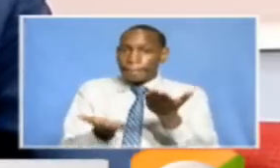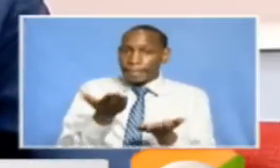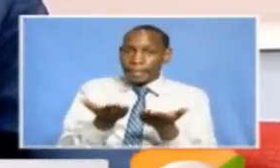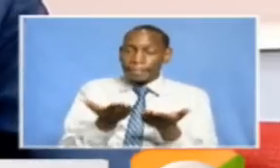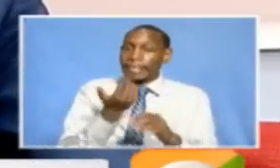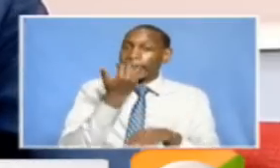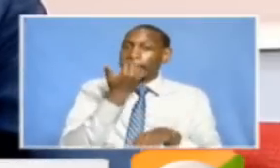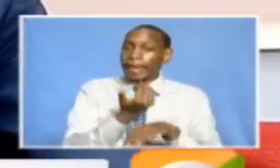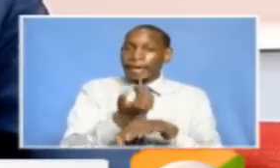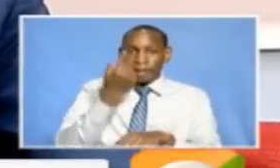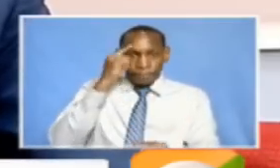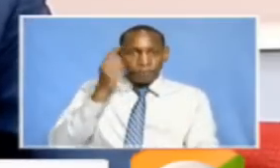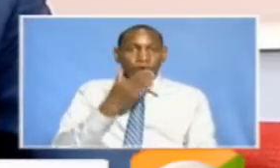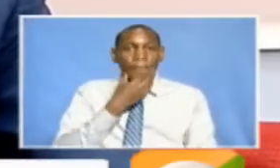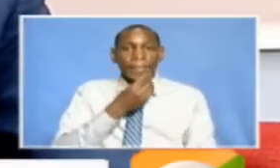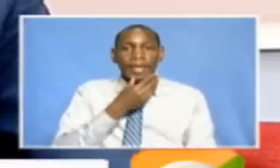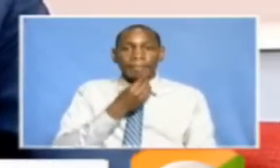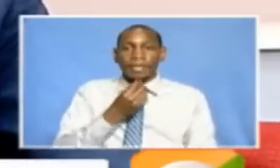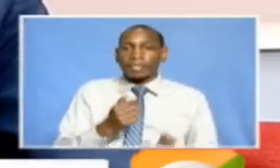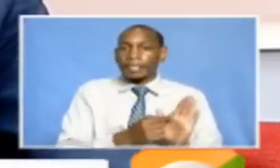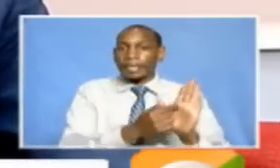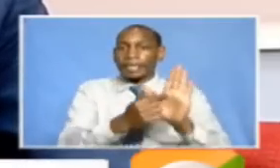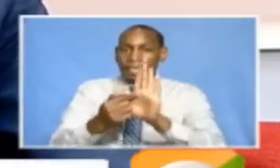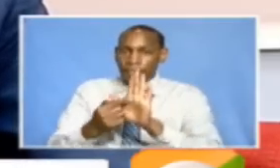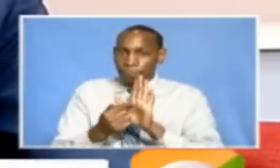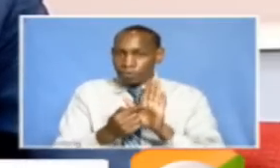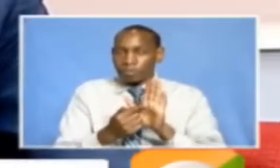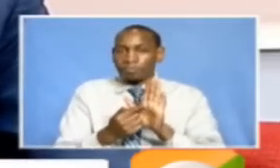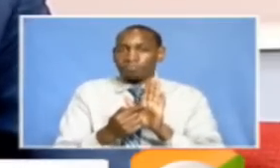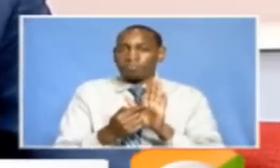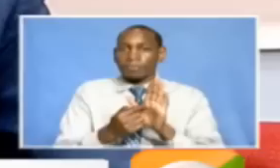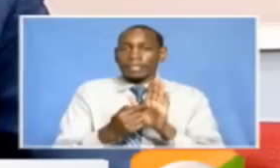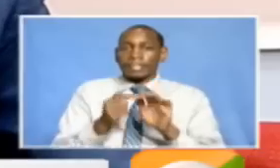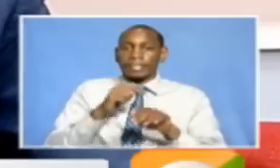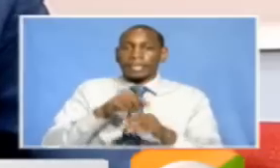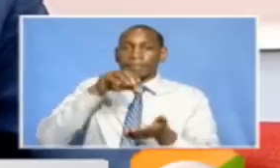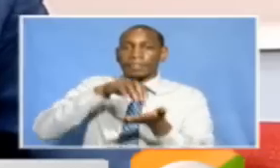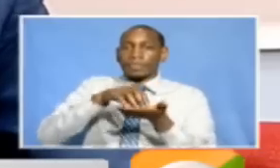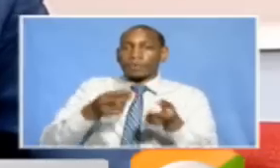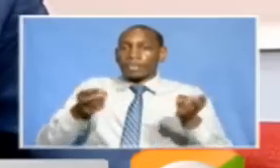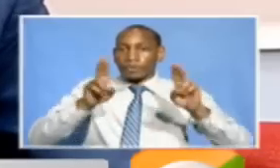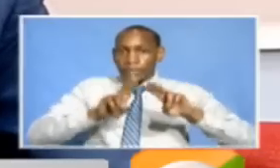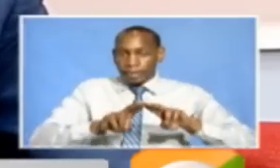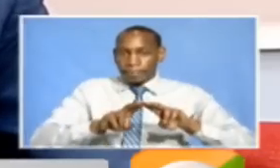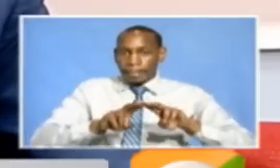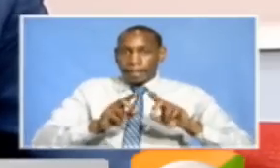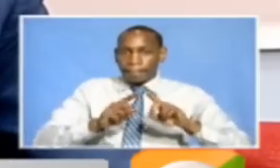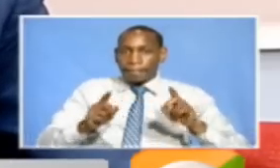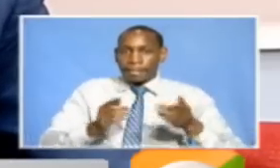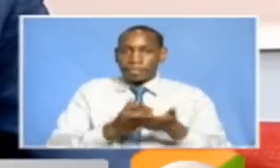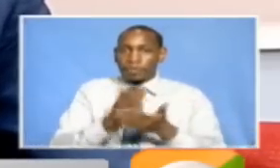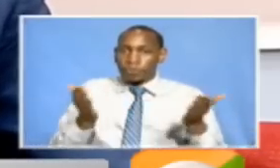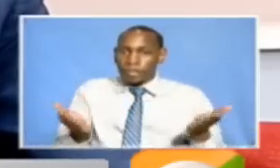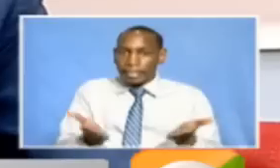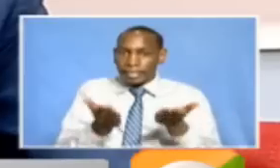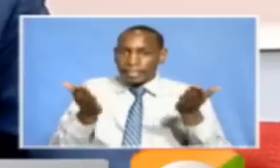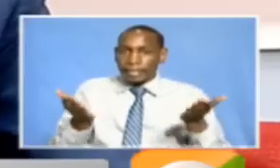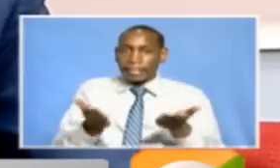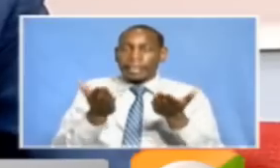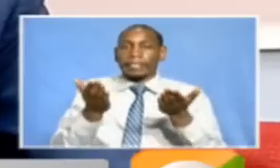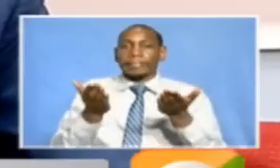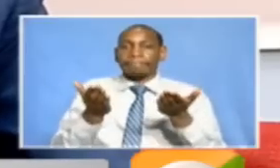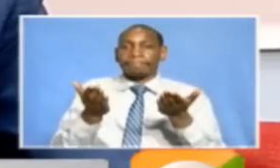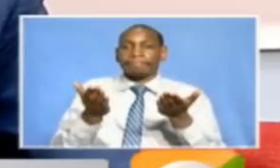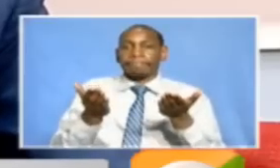bit harder for the men to come out when such incidences occur. But I think by encouraging and